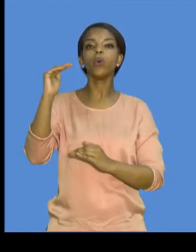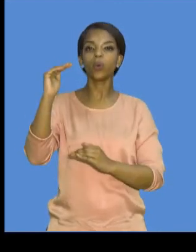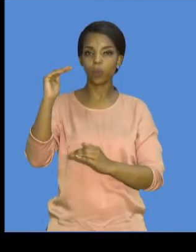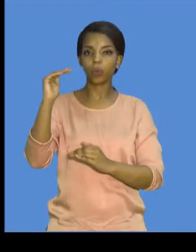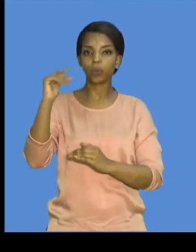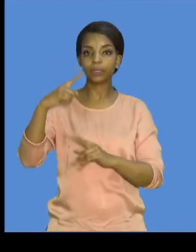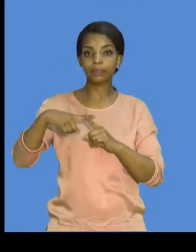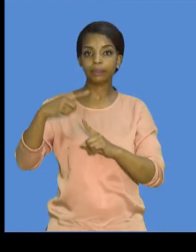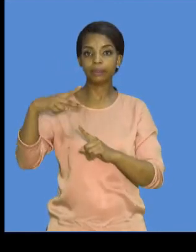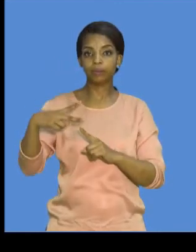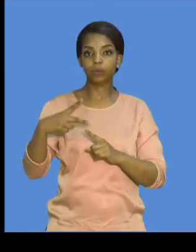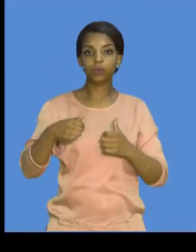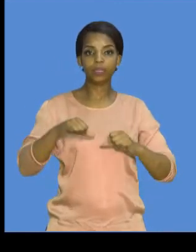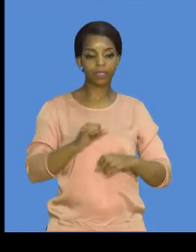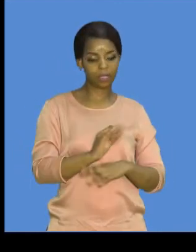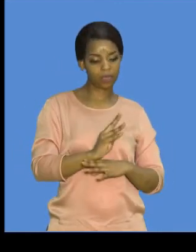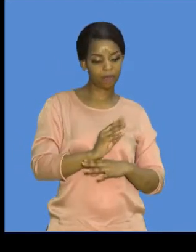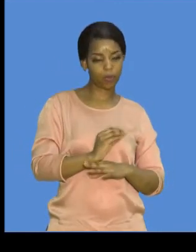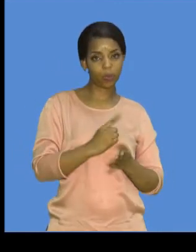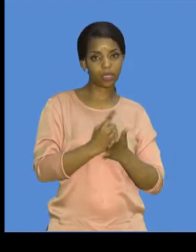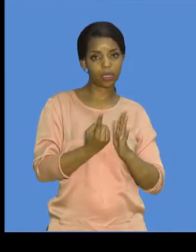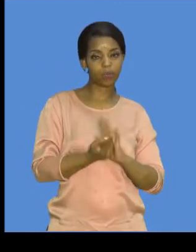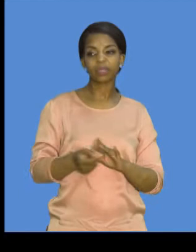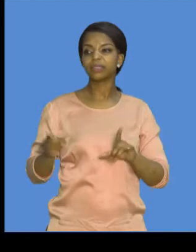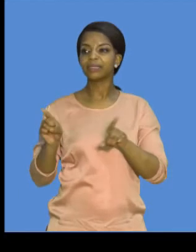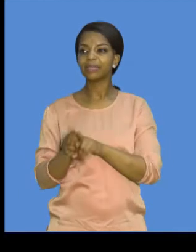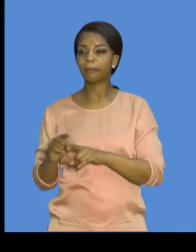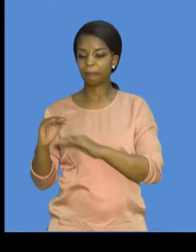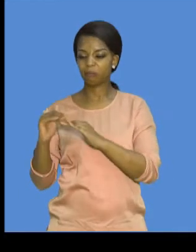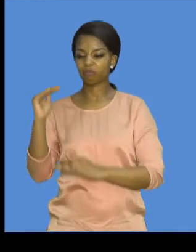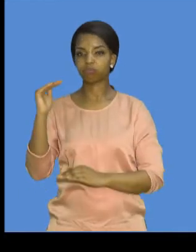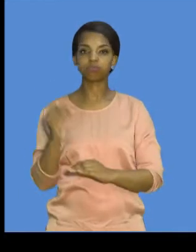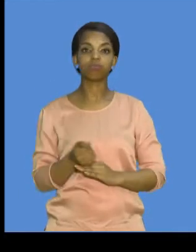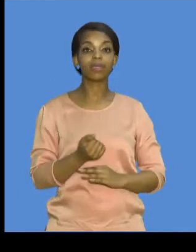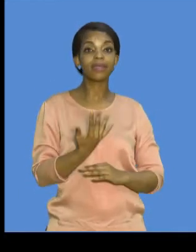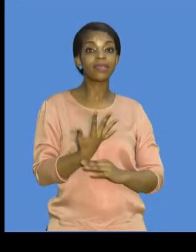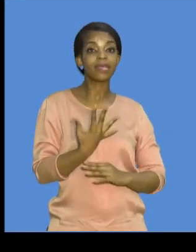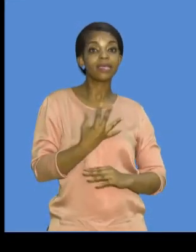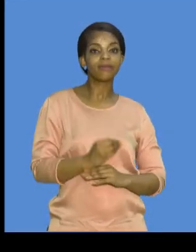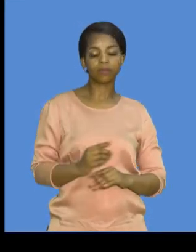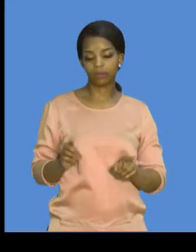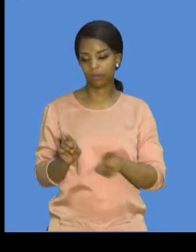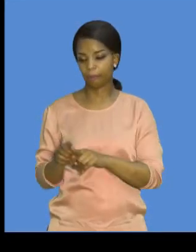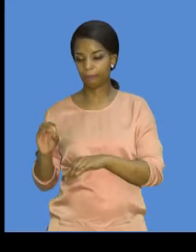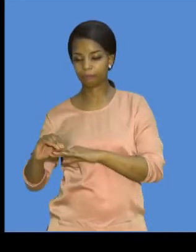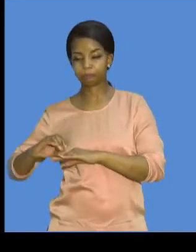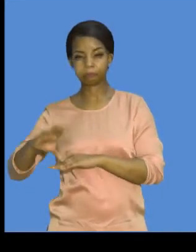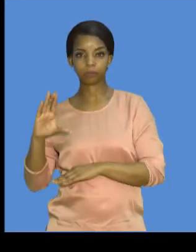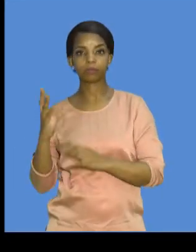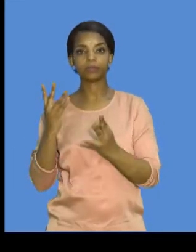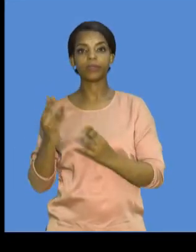is a very big number. And then 50 weeks, it's also a very big number. And if I plot